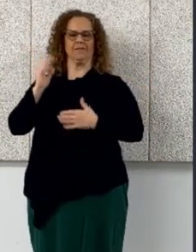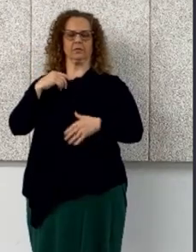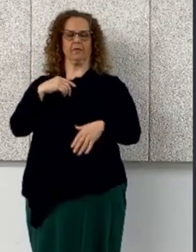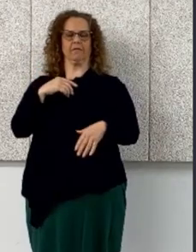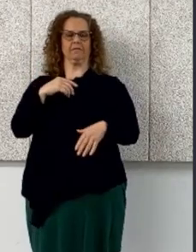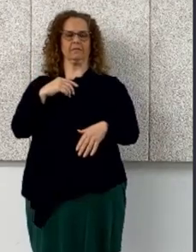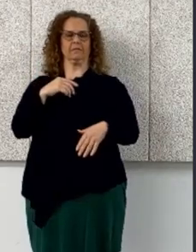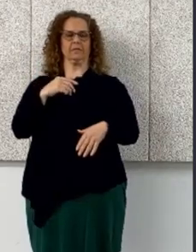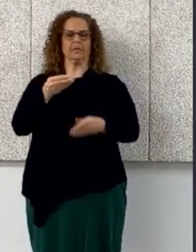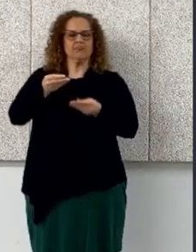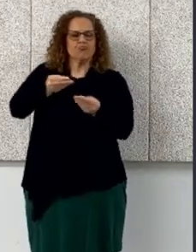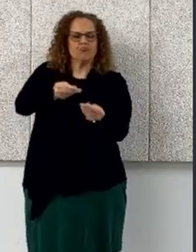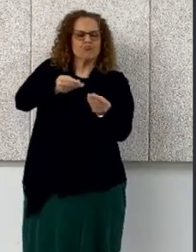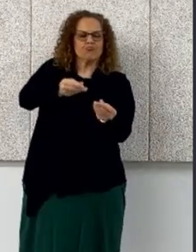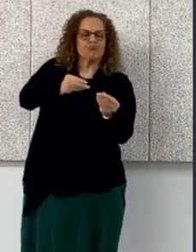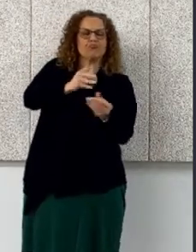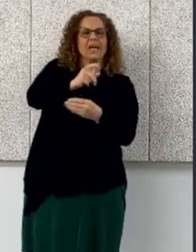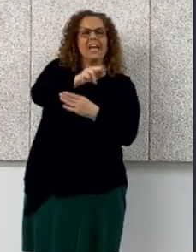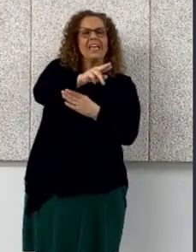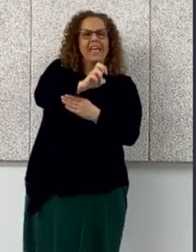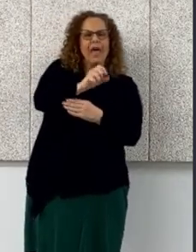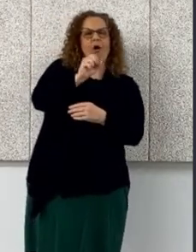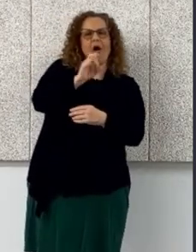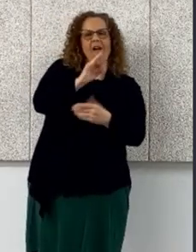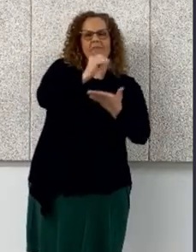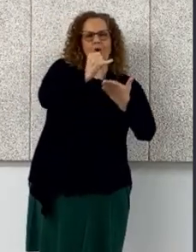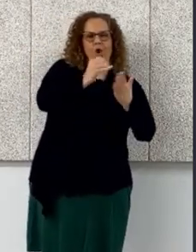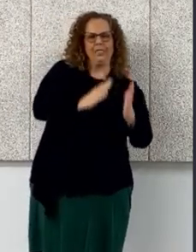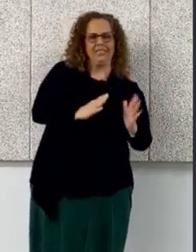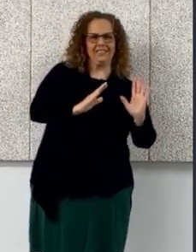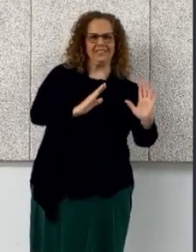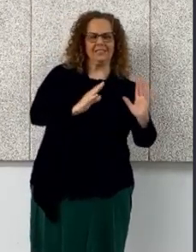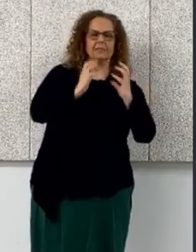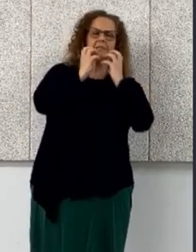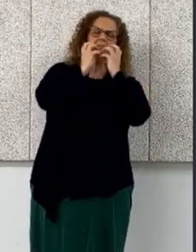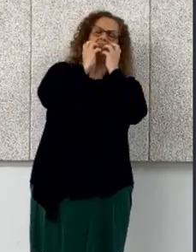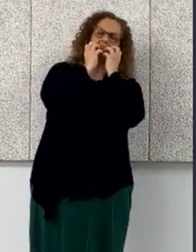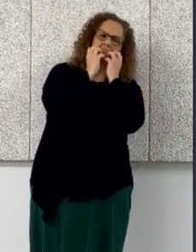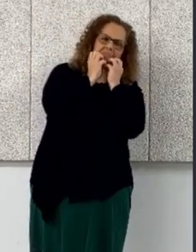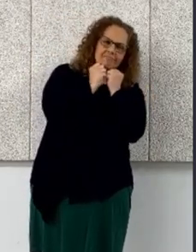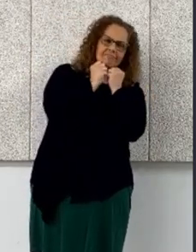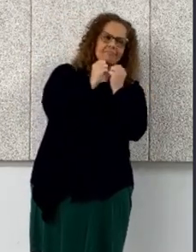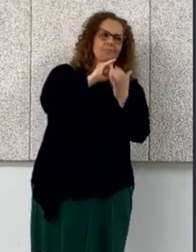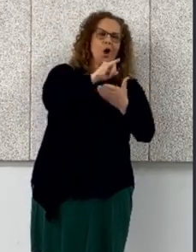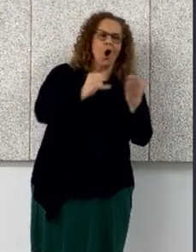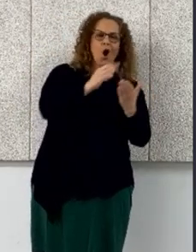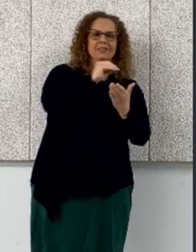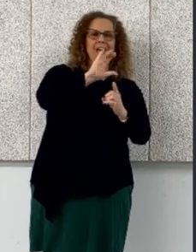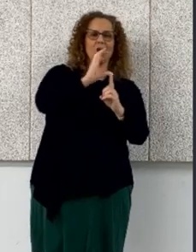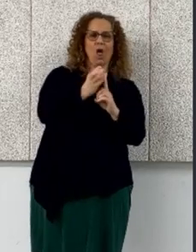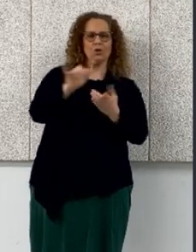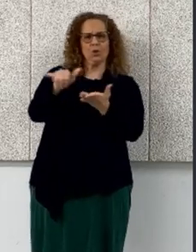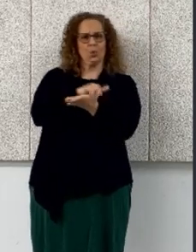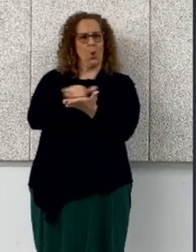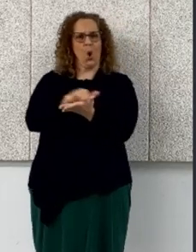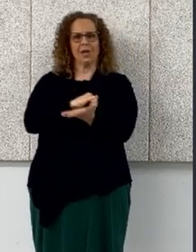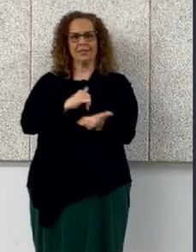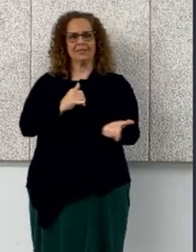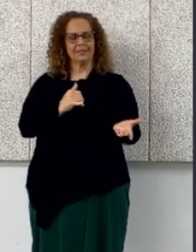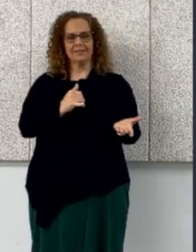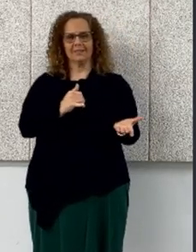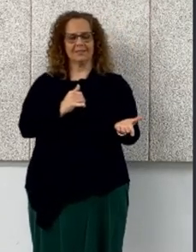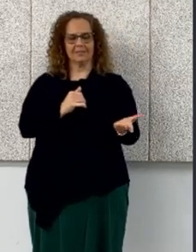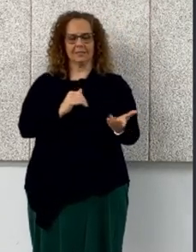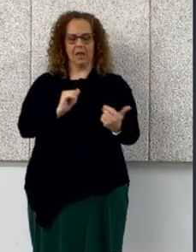feeding of artists, is the service of caring deeply about what arts and culture is like in New York, mm-hmm. and how it is that